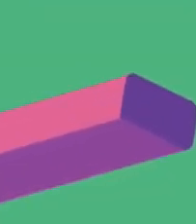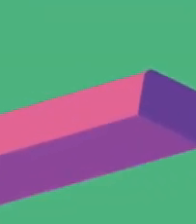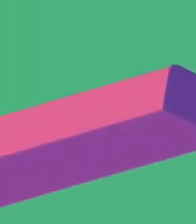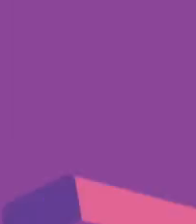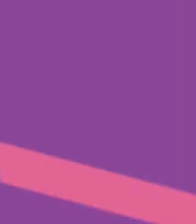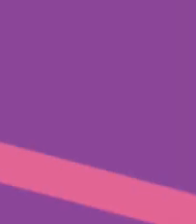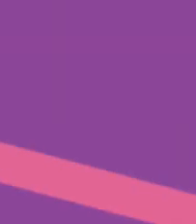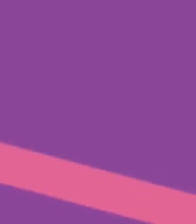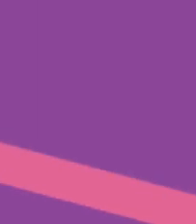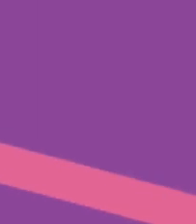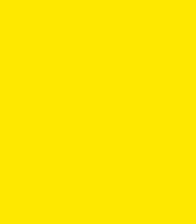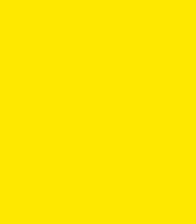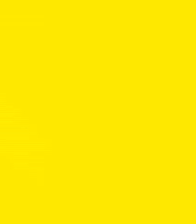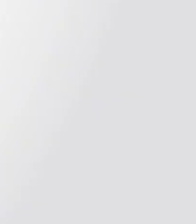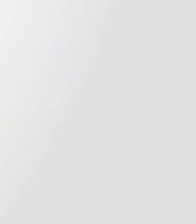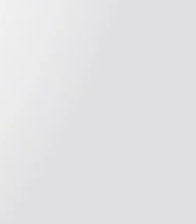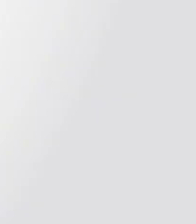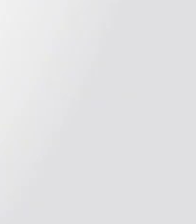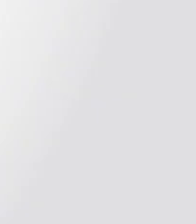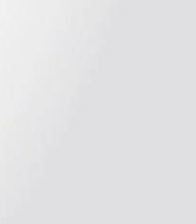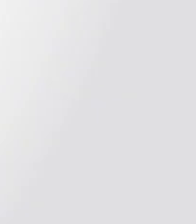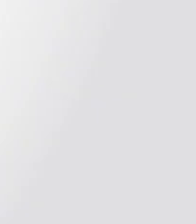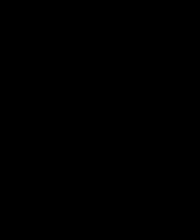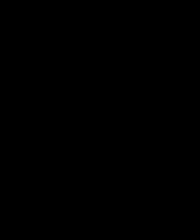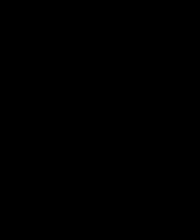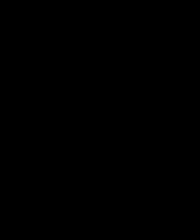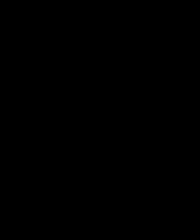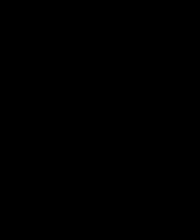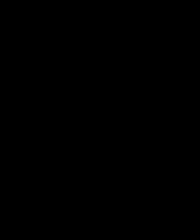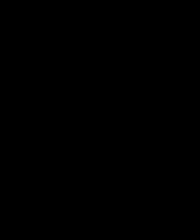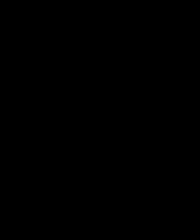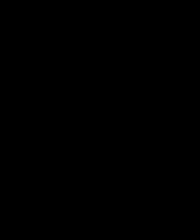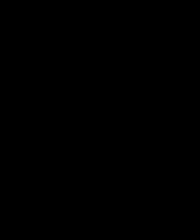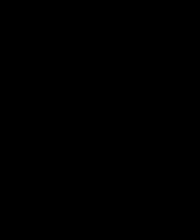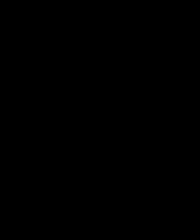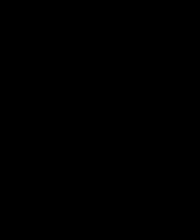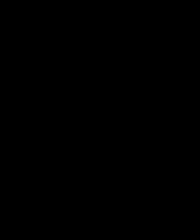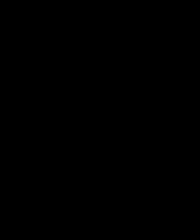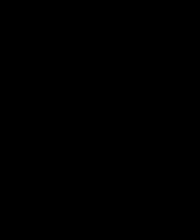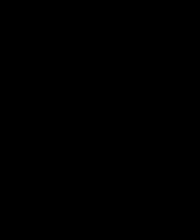EduwebTV KPM